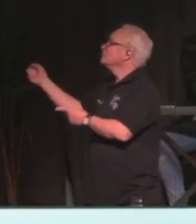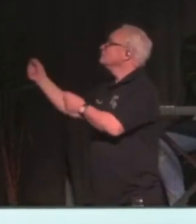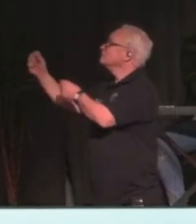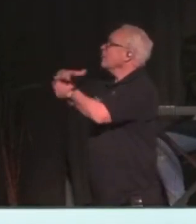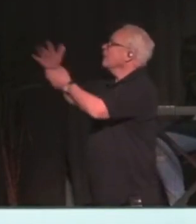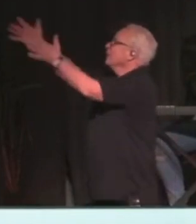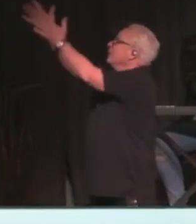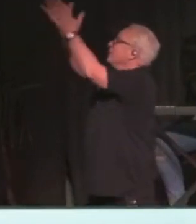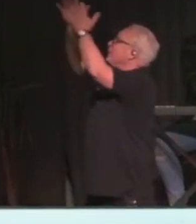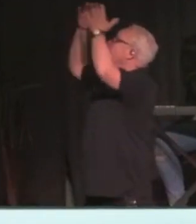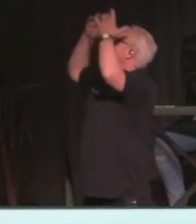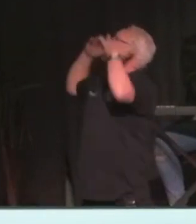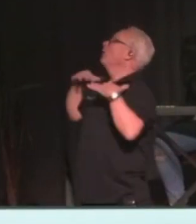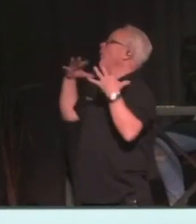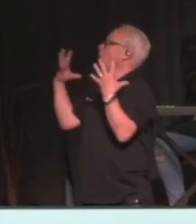with yourself